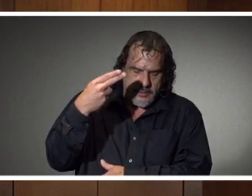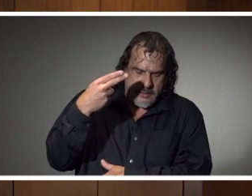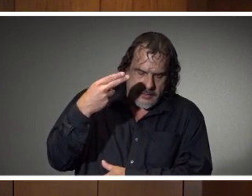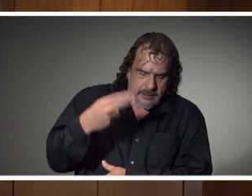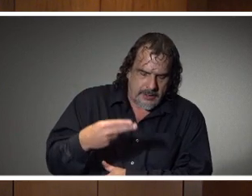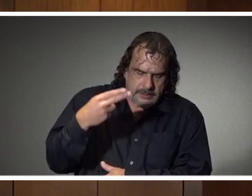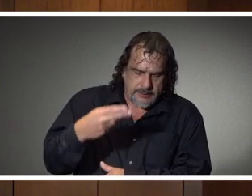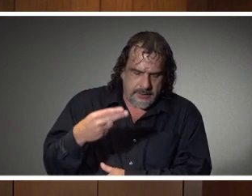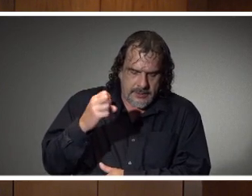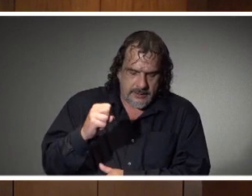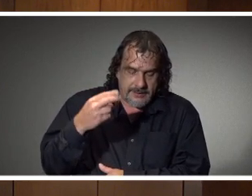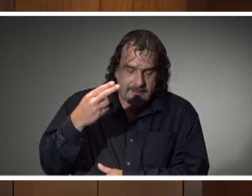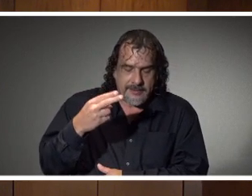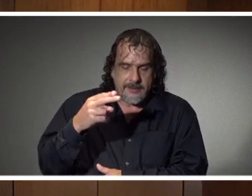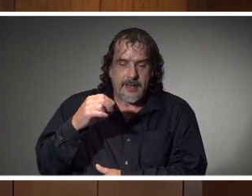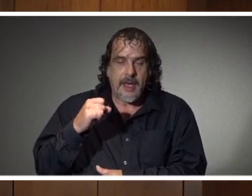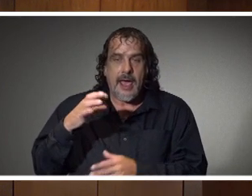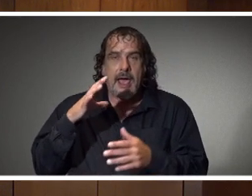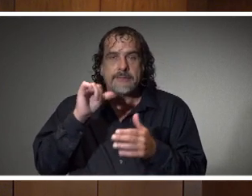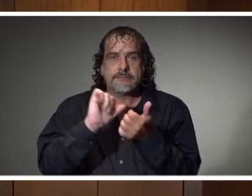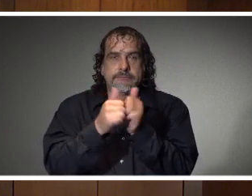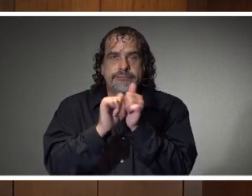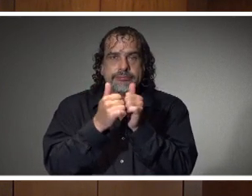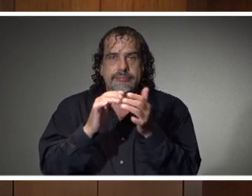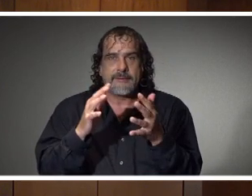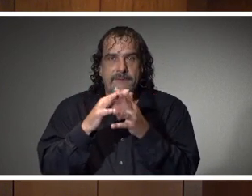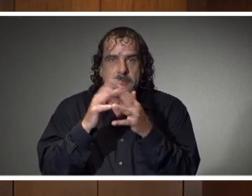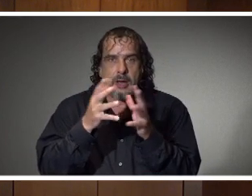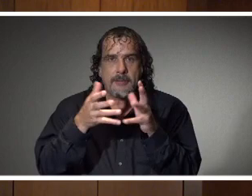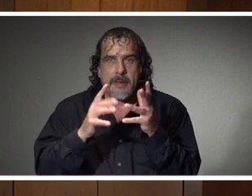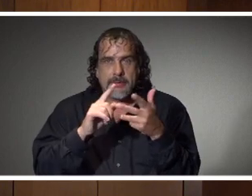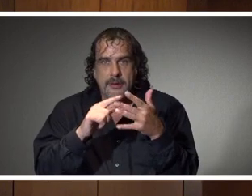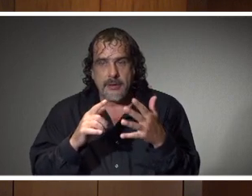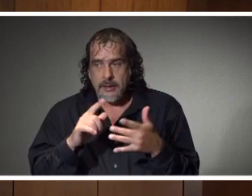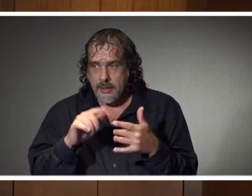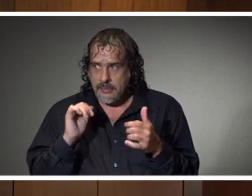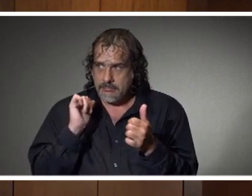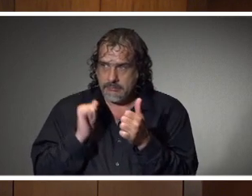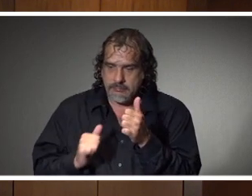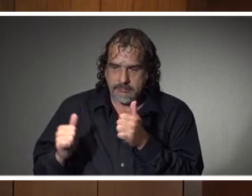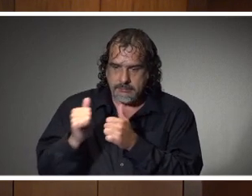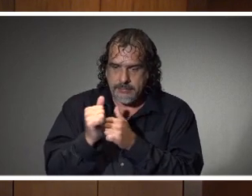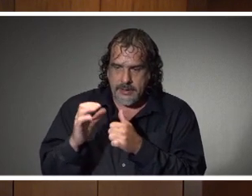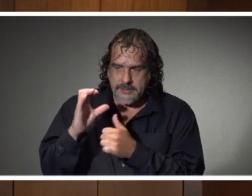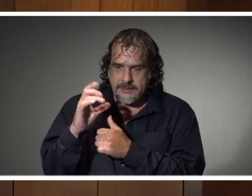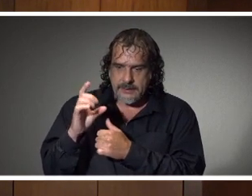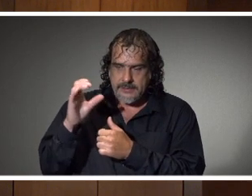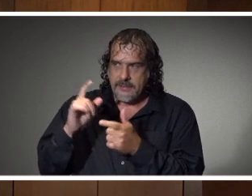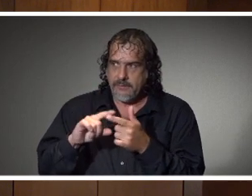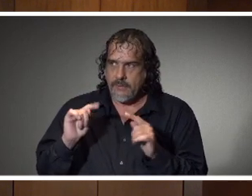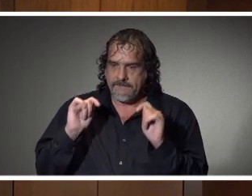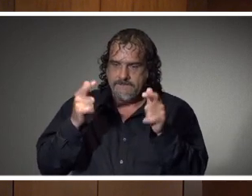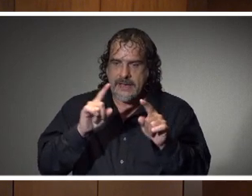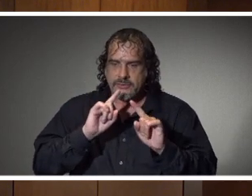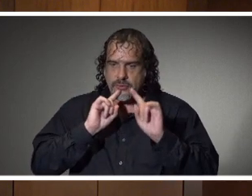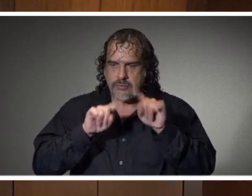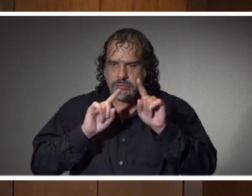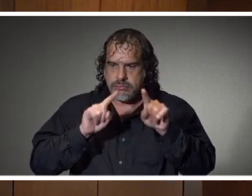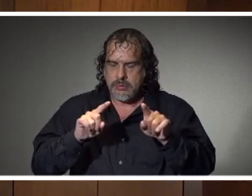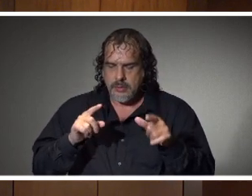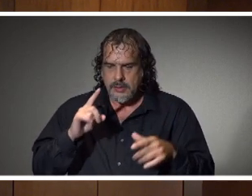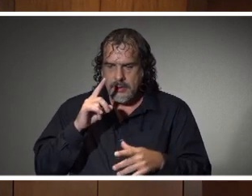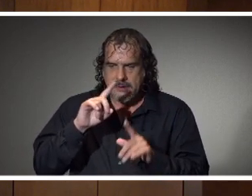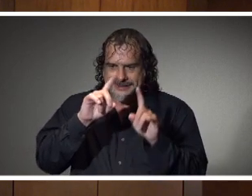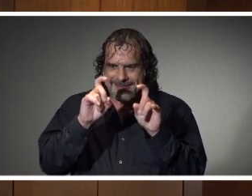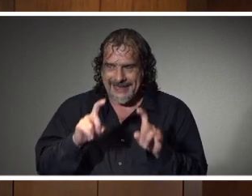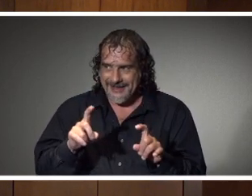HHS rule for hospitals to bypass CDC for capacity reporting. I was going to ask, is it going to impact